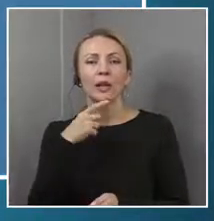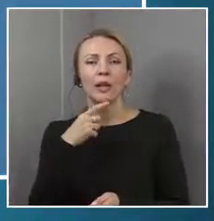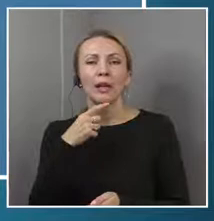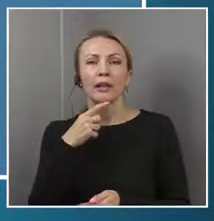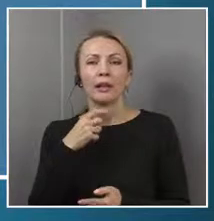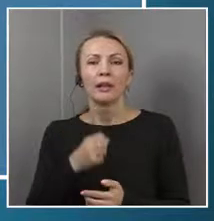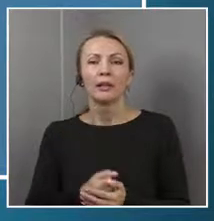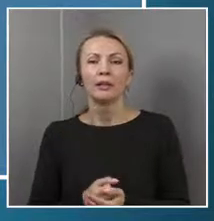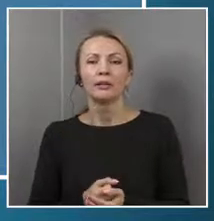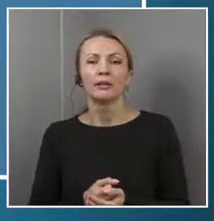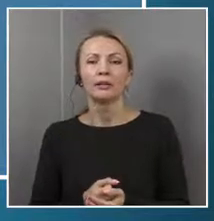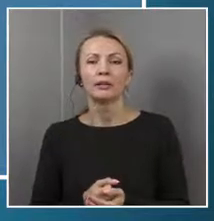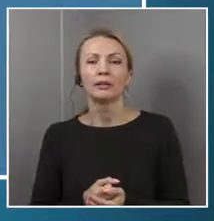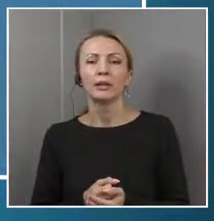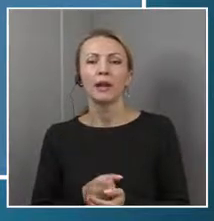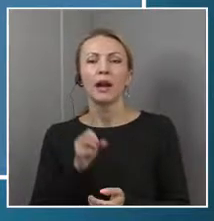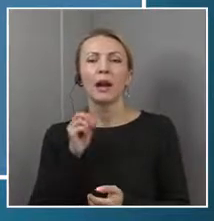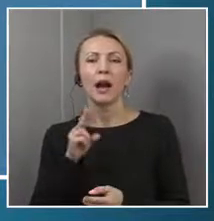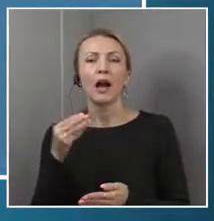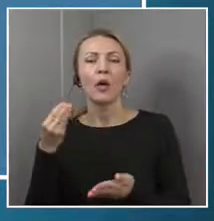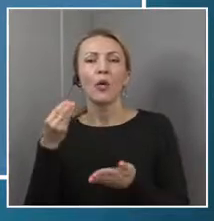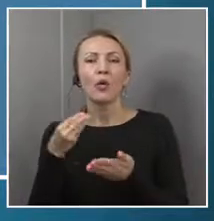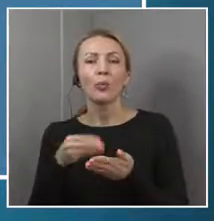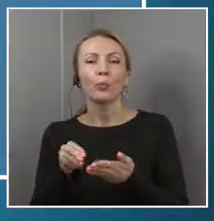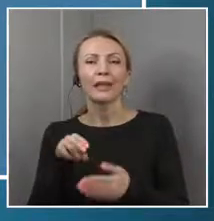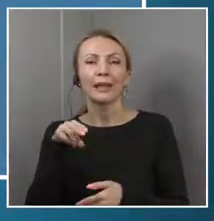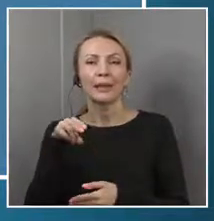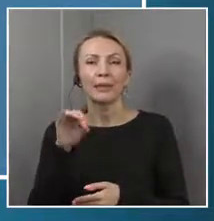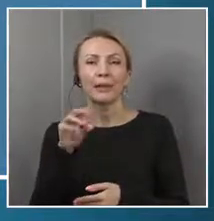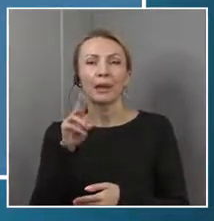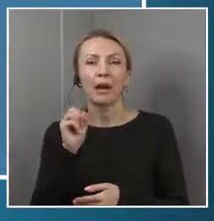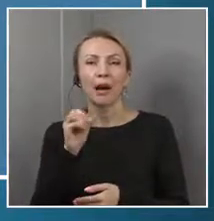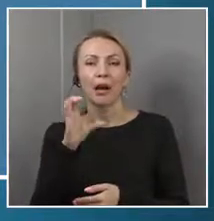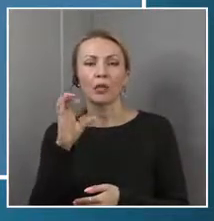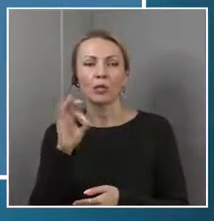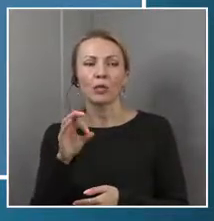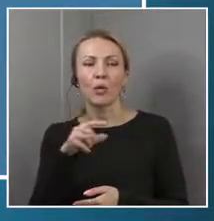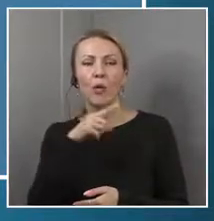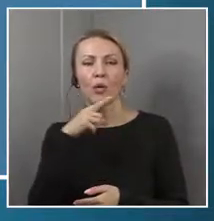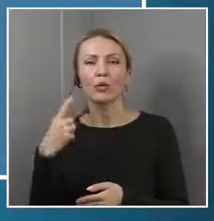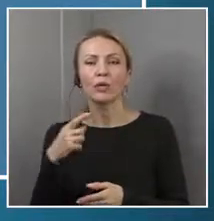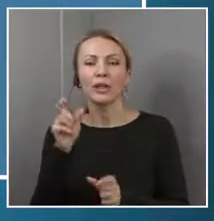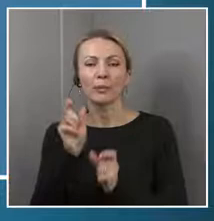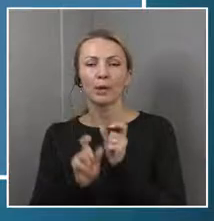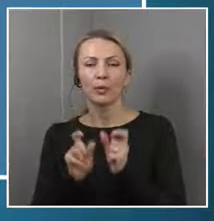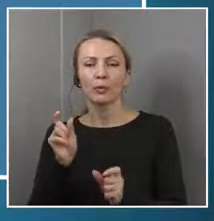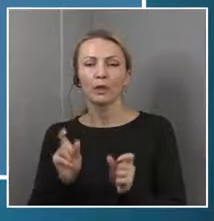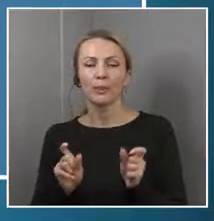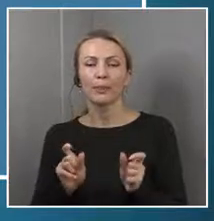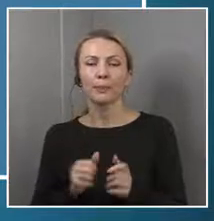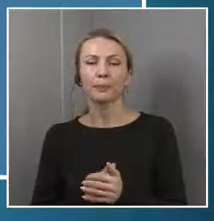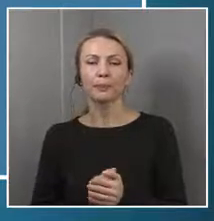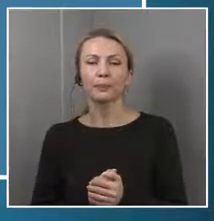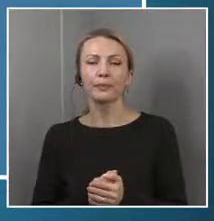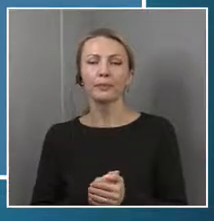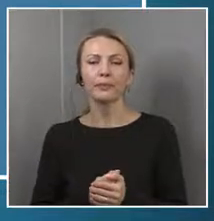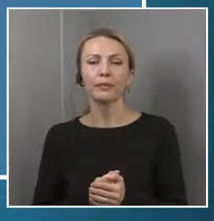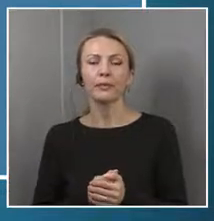First, let me comment on what Yegor just said about buying Picasso, about Russians buying